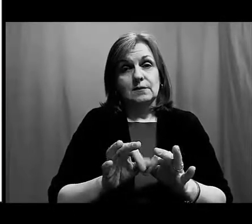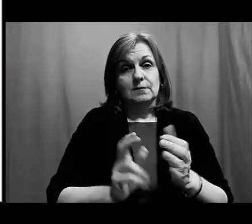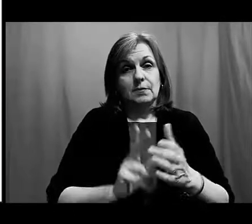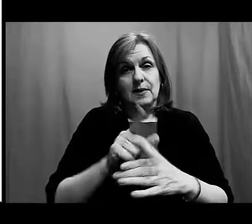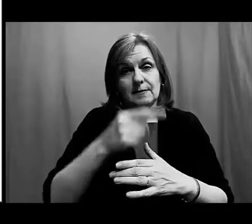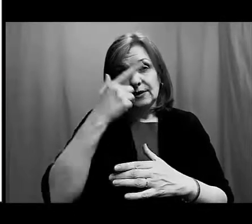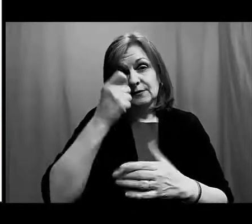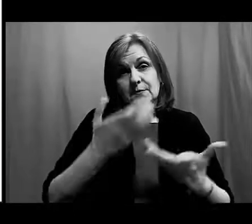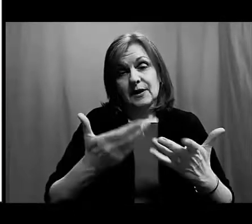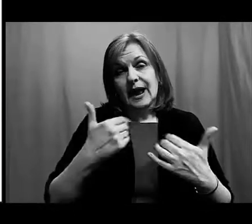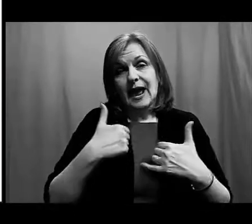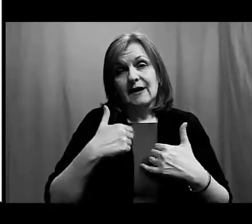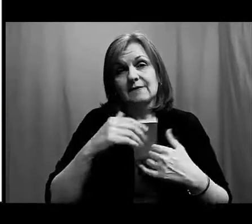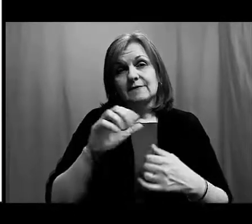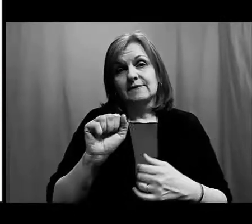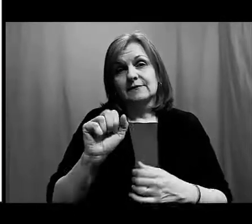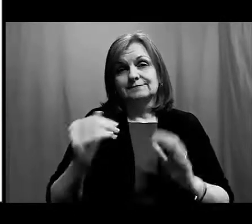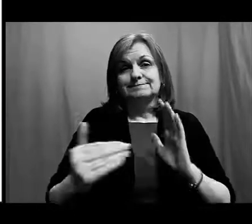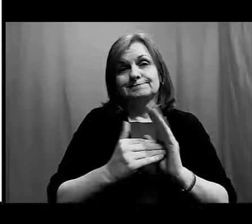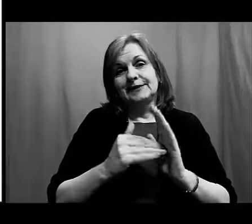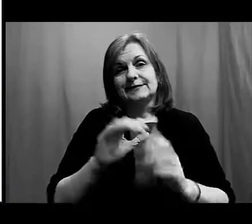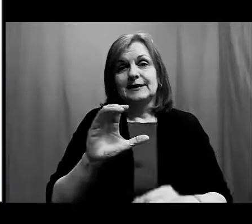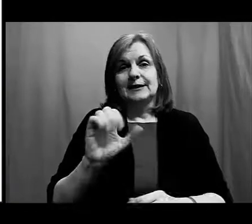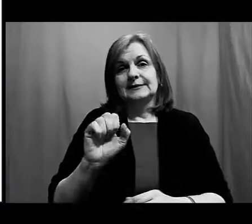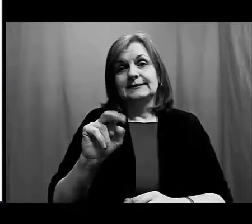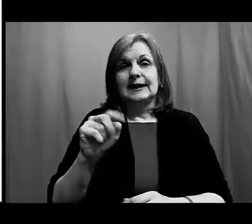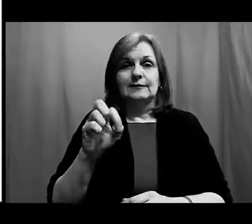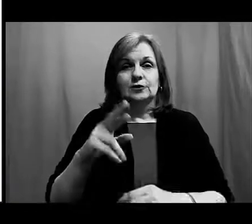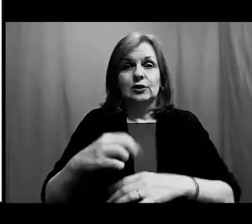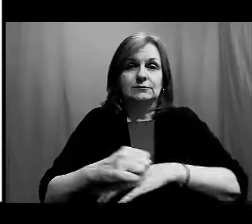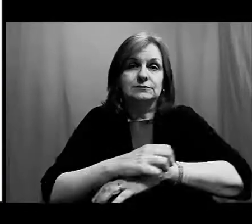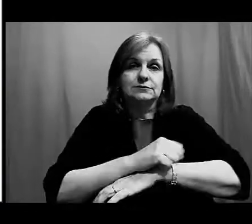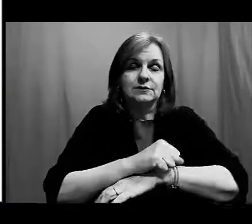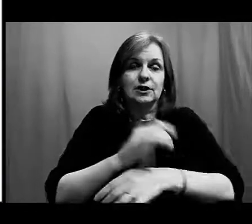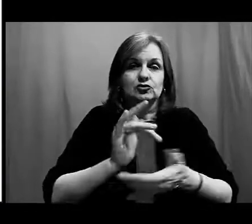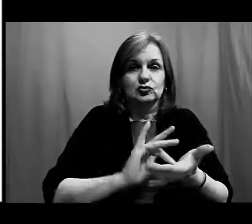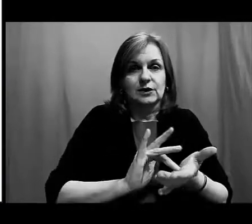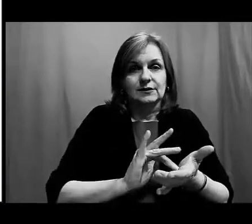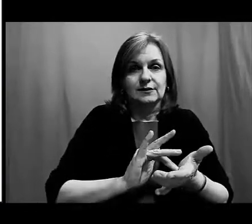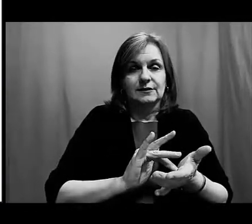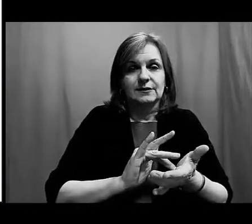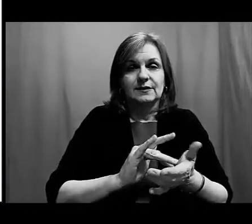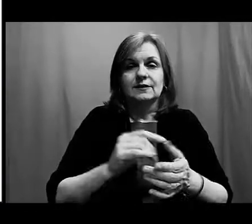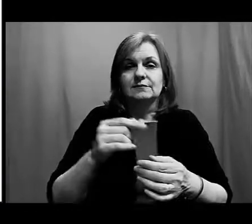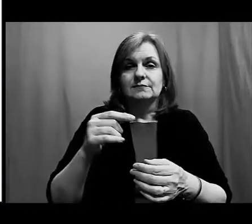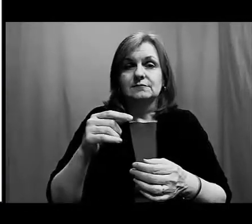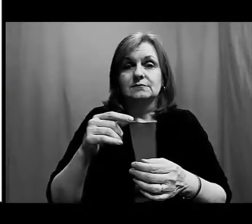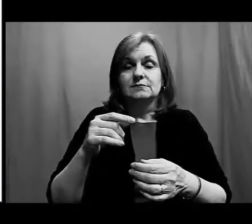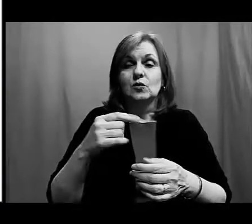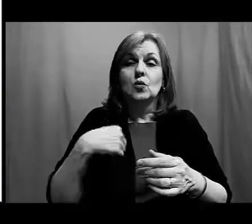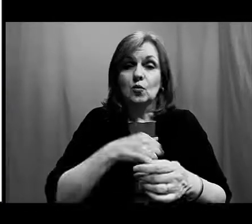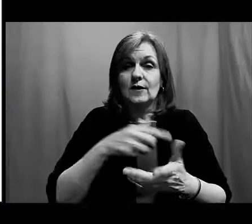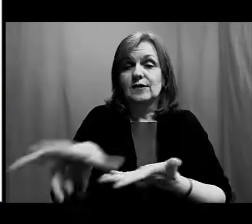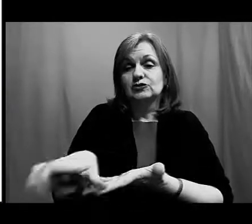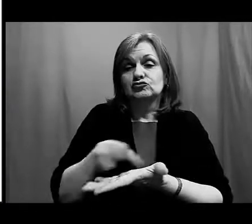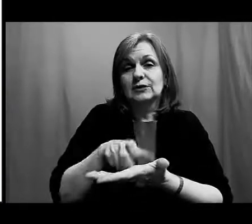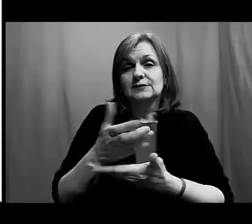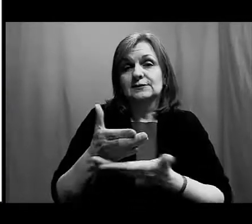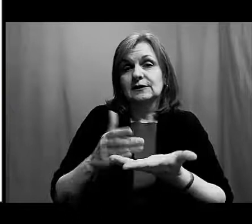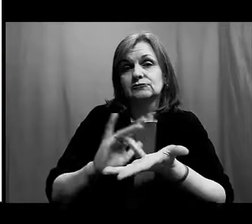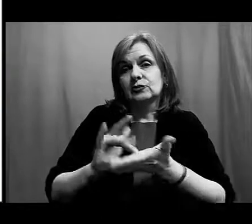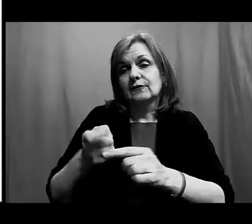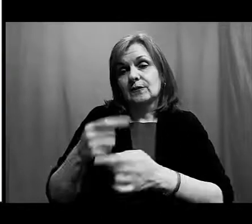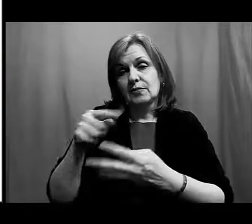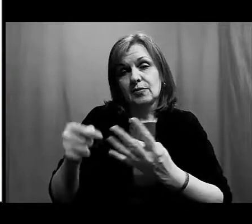extremely high potential source of anti-cancer drugs. And they've already extracted some from these plants, but if we